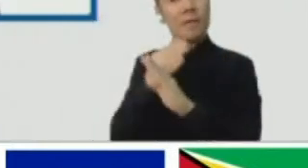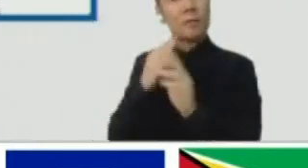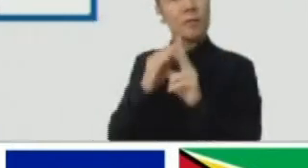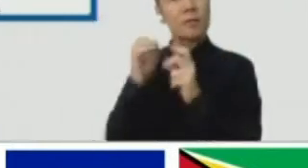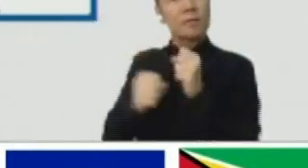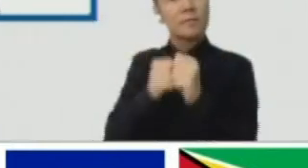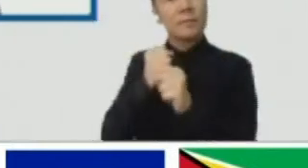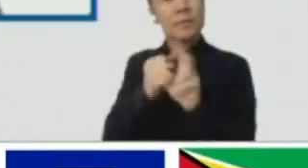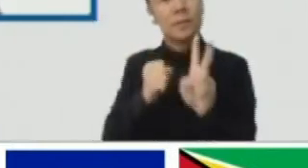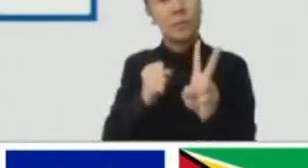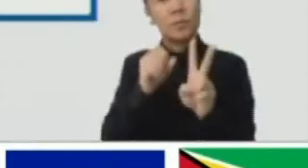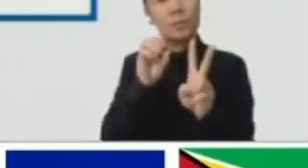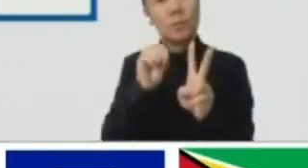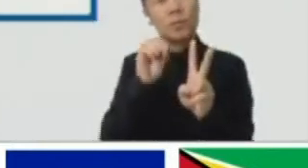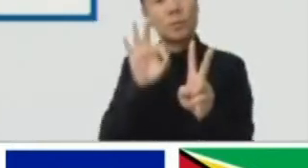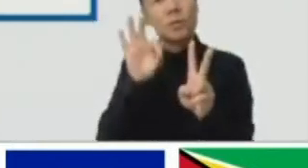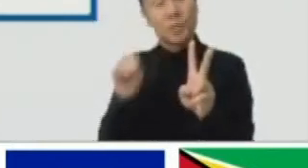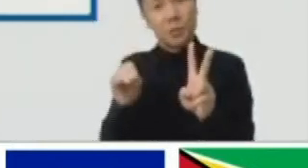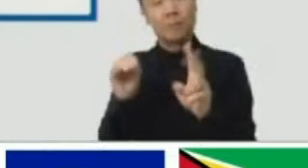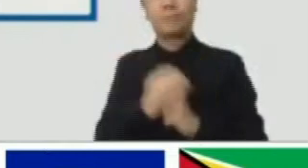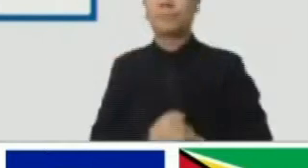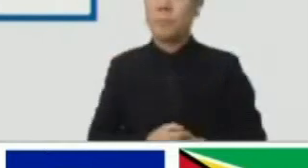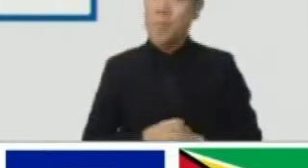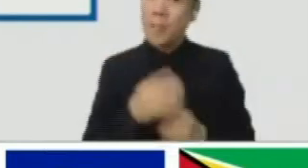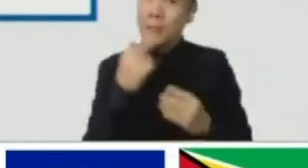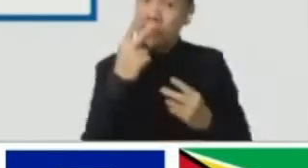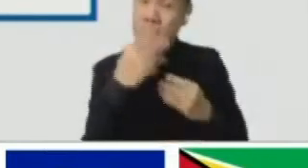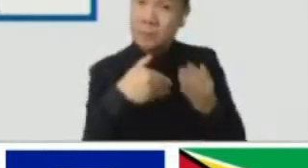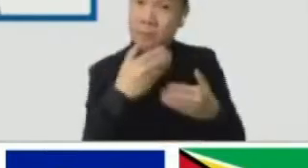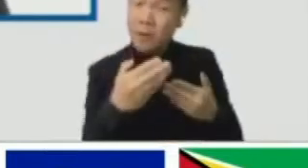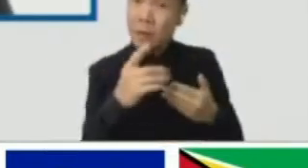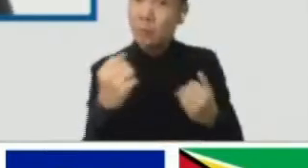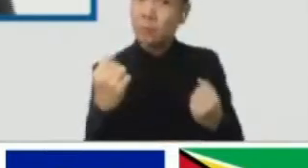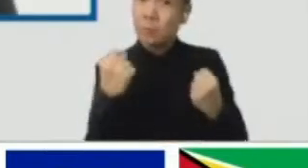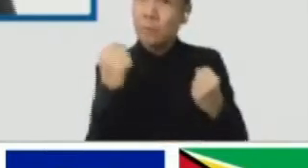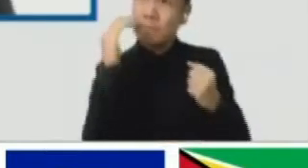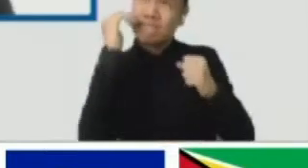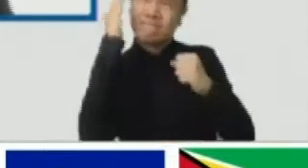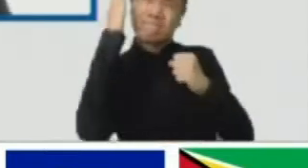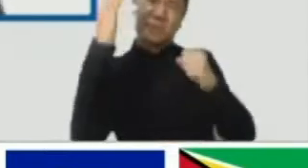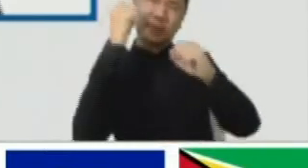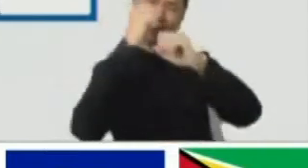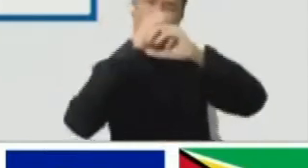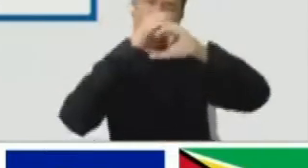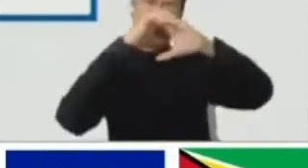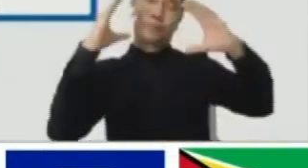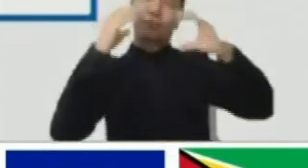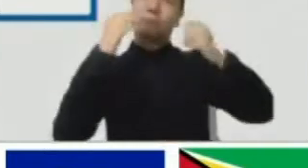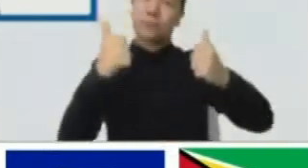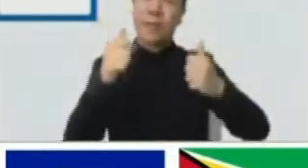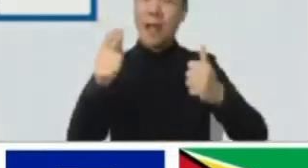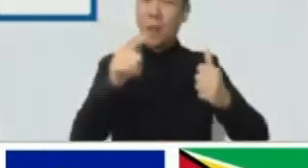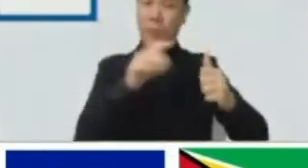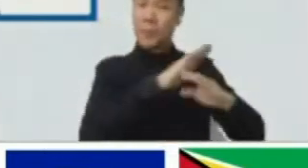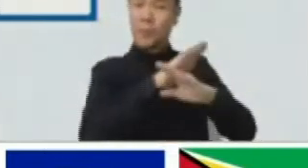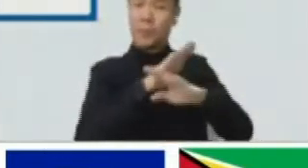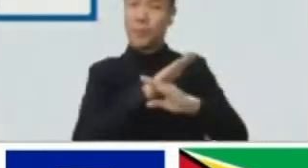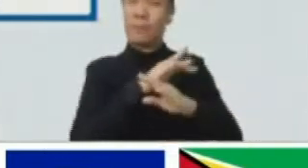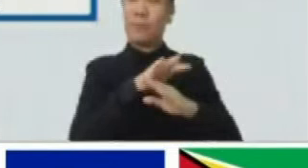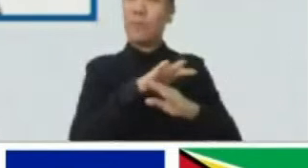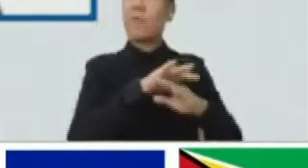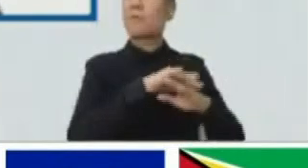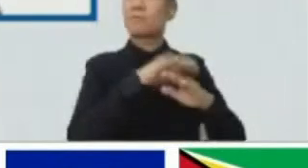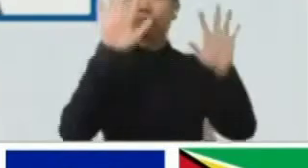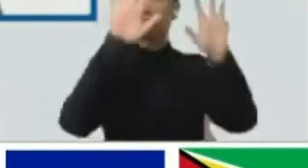We'll delve into the possibilities for a resilient future. We will address how to protect the environment and communities, discuss